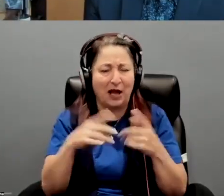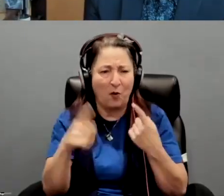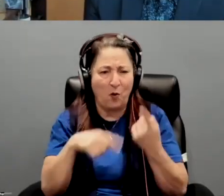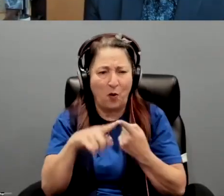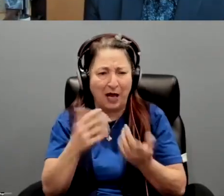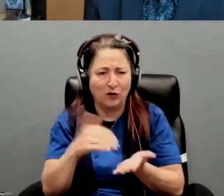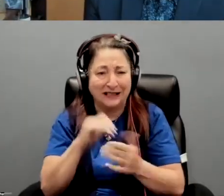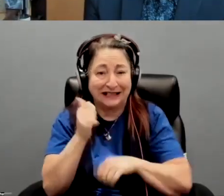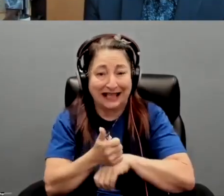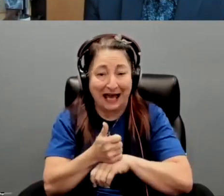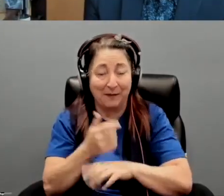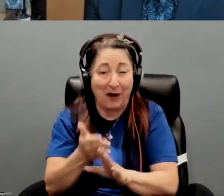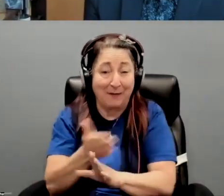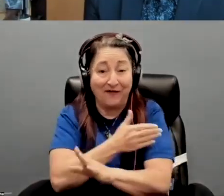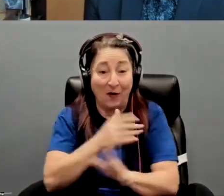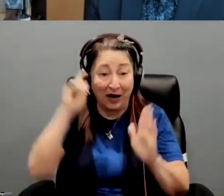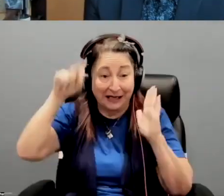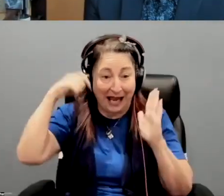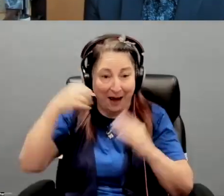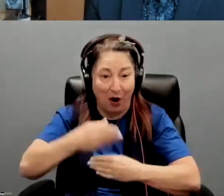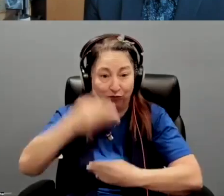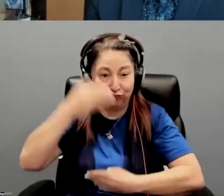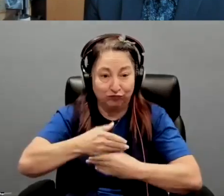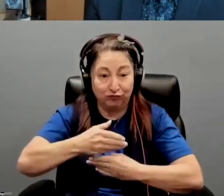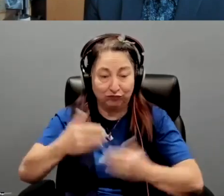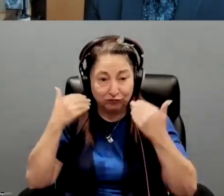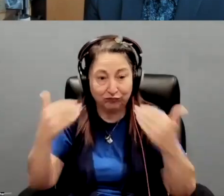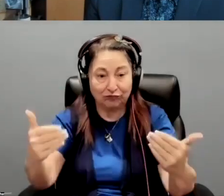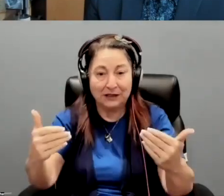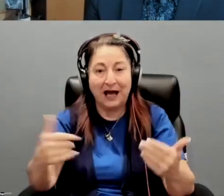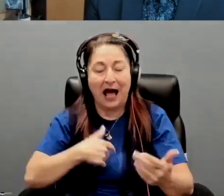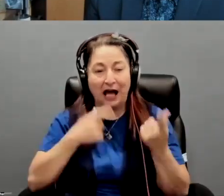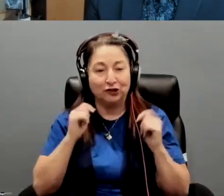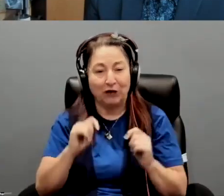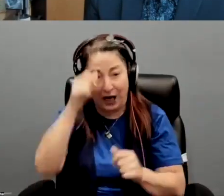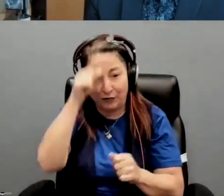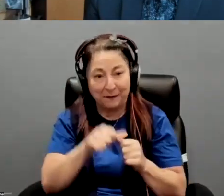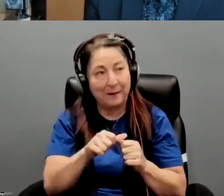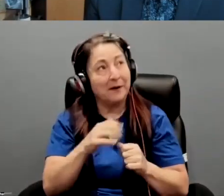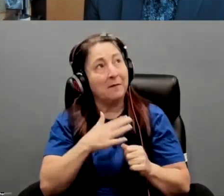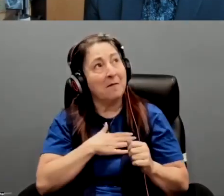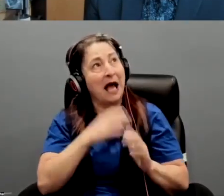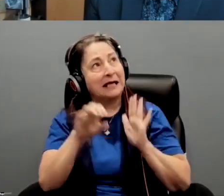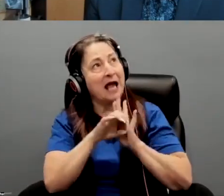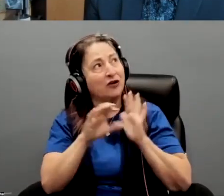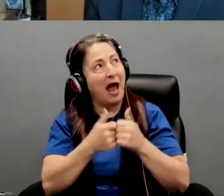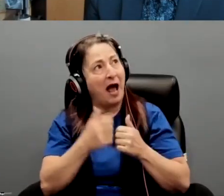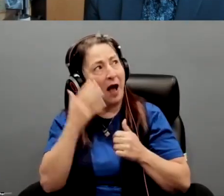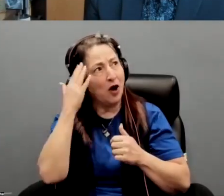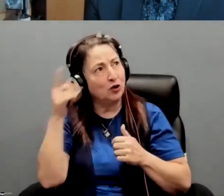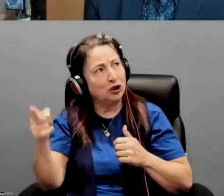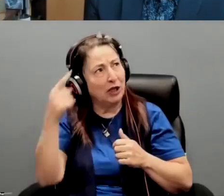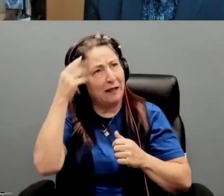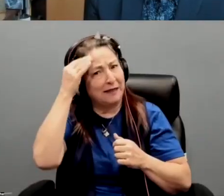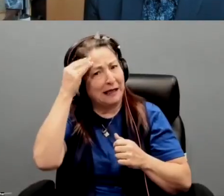But right before the camera starts, I really did try to just remember how my character is thinking and